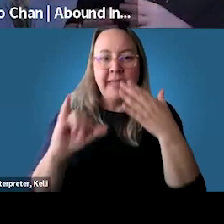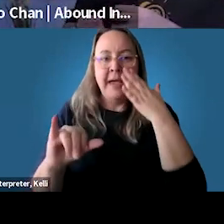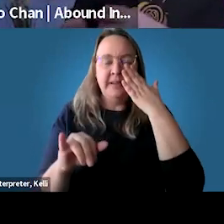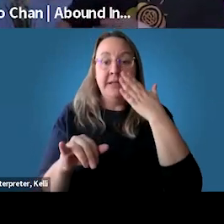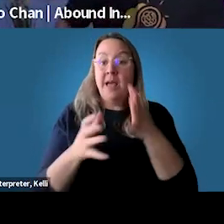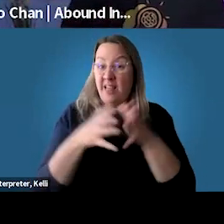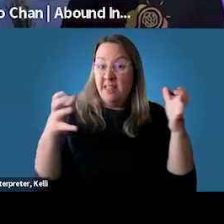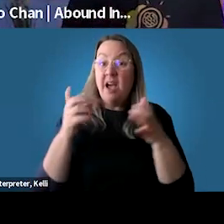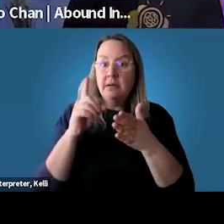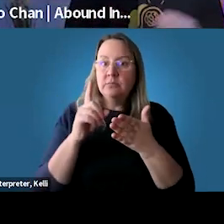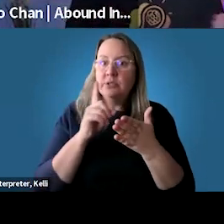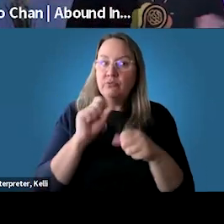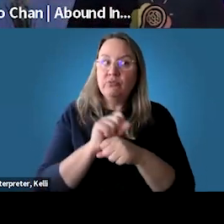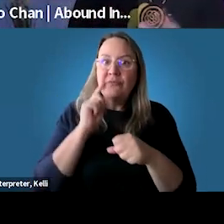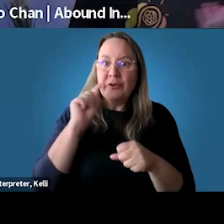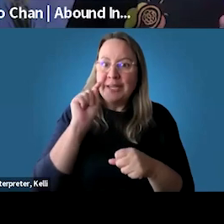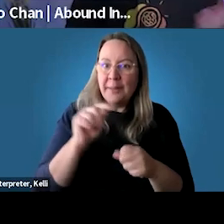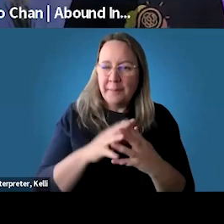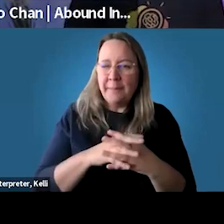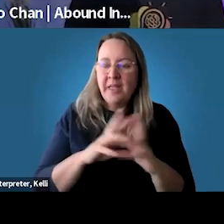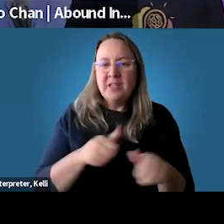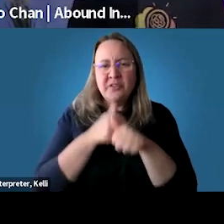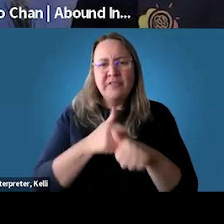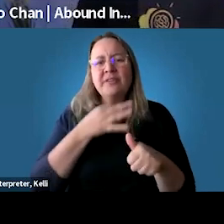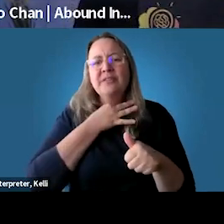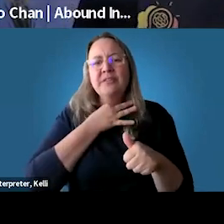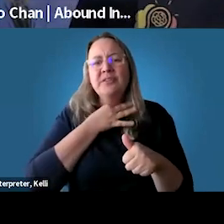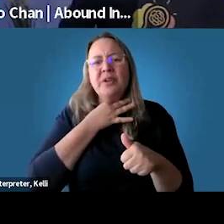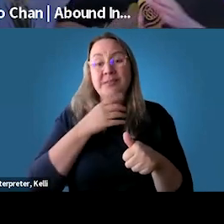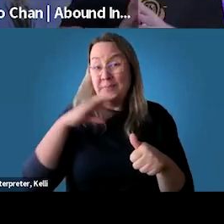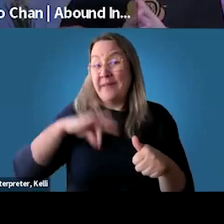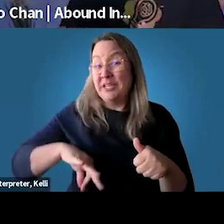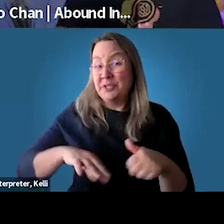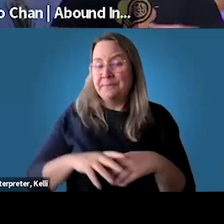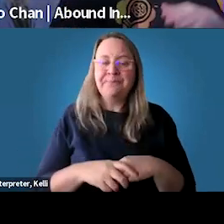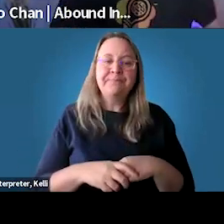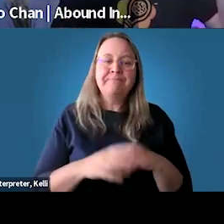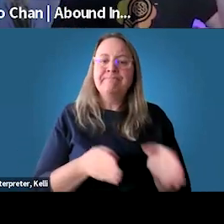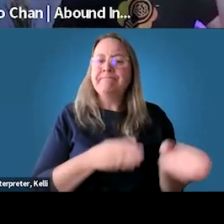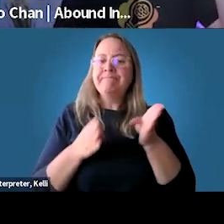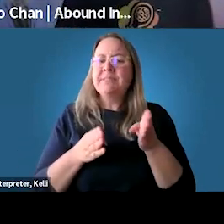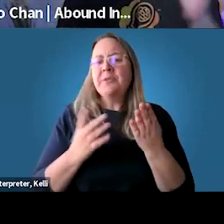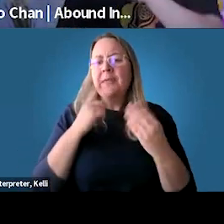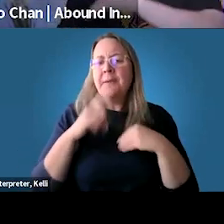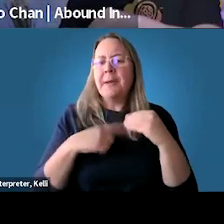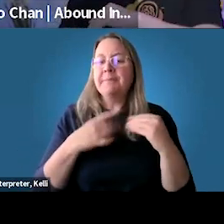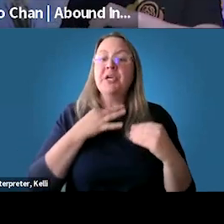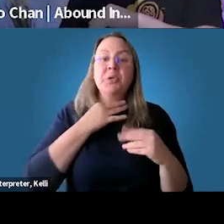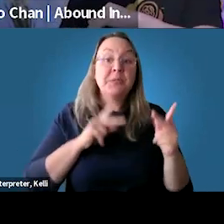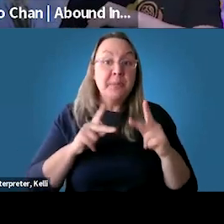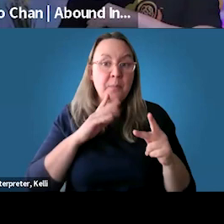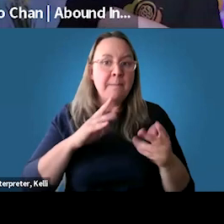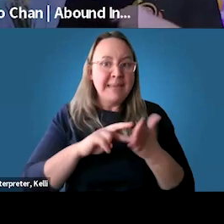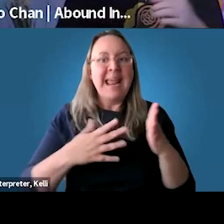but a lot of it was true for him. So following our curiosity is very beneficial. All right, so first things first, curious people are